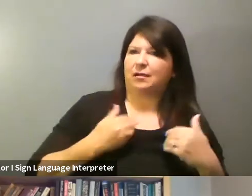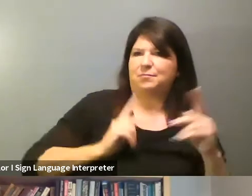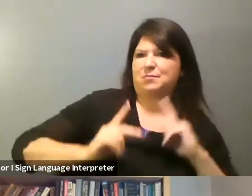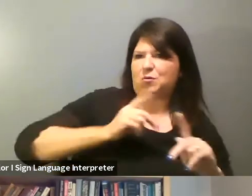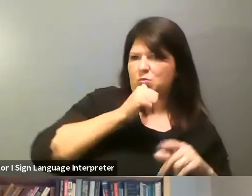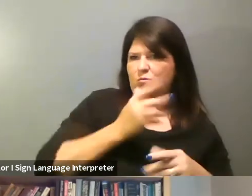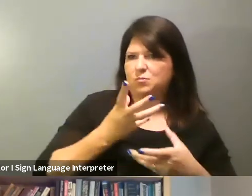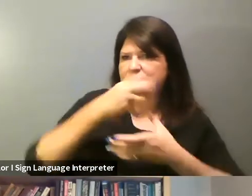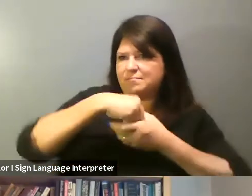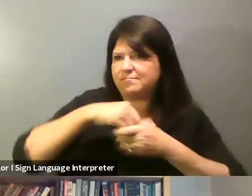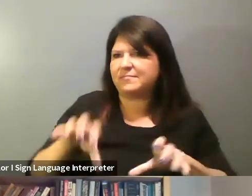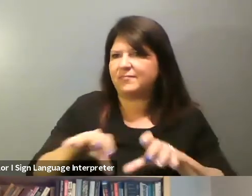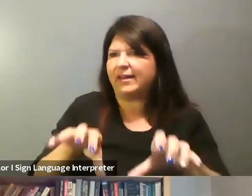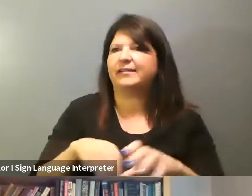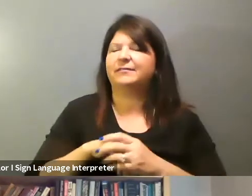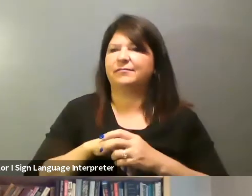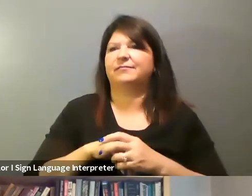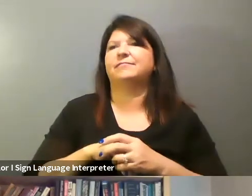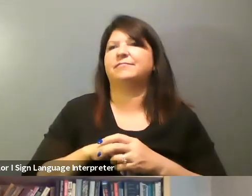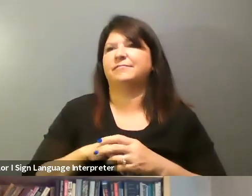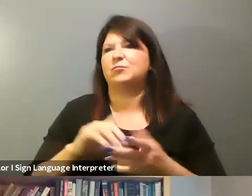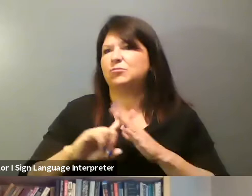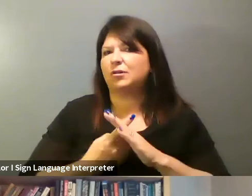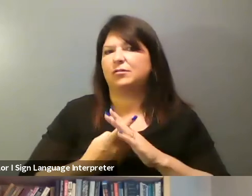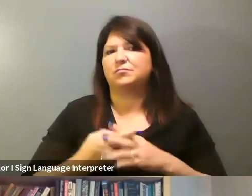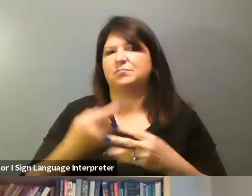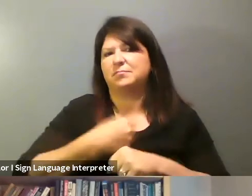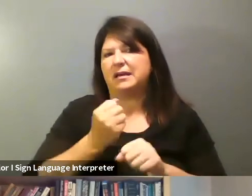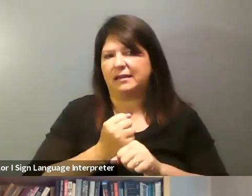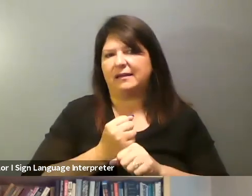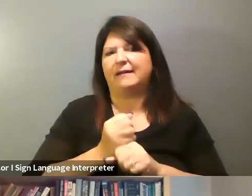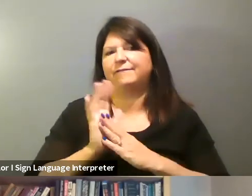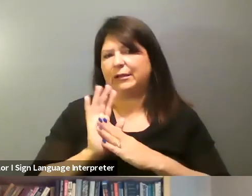into filmmaking, and especially documentaries.